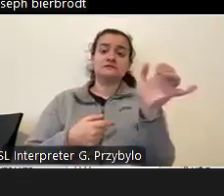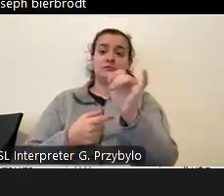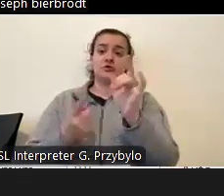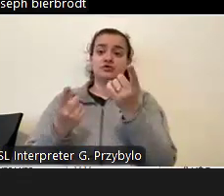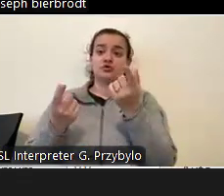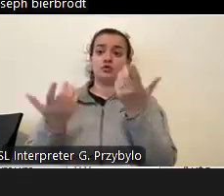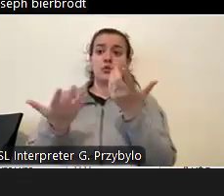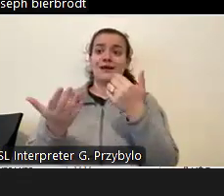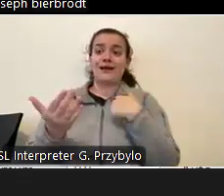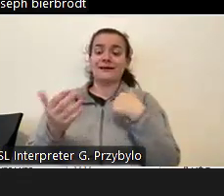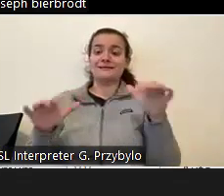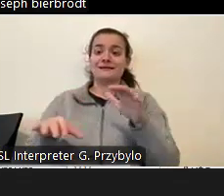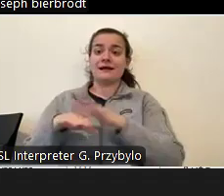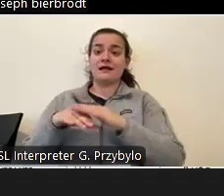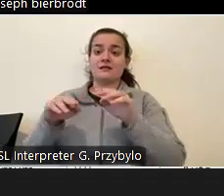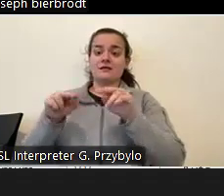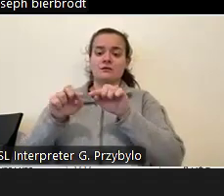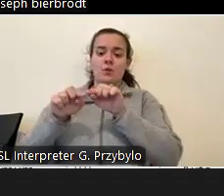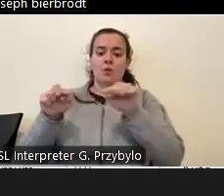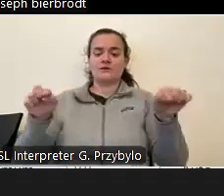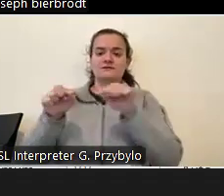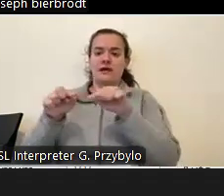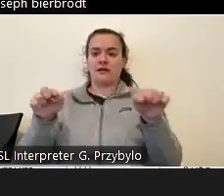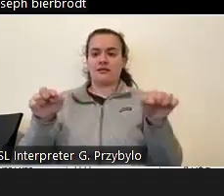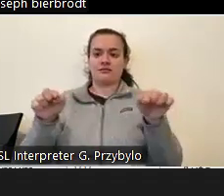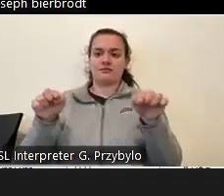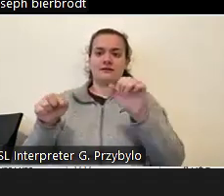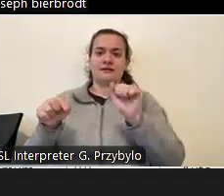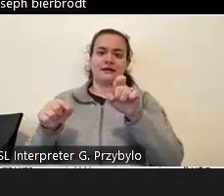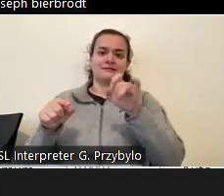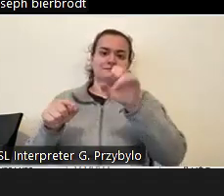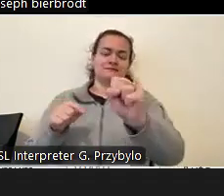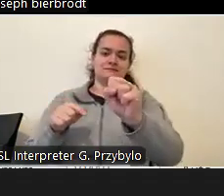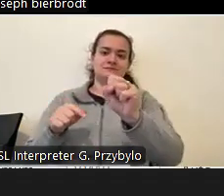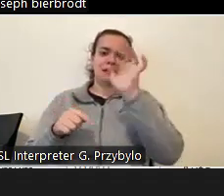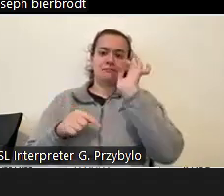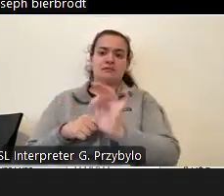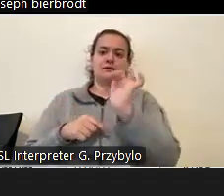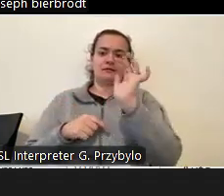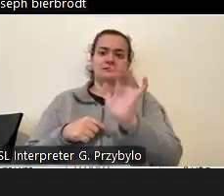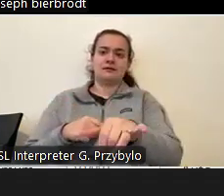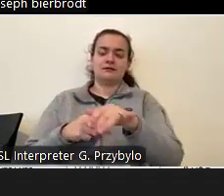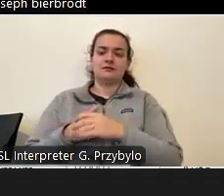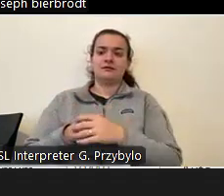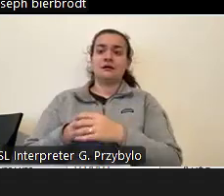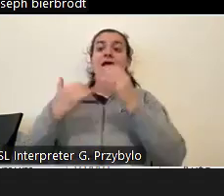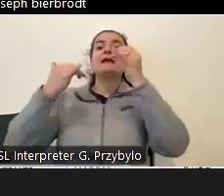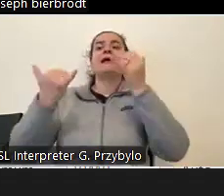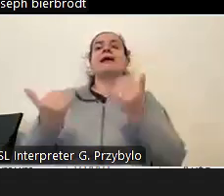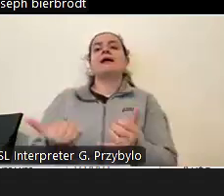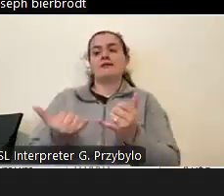the horizontal axis, by just clicking that. And now